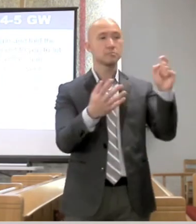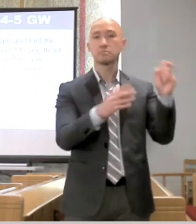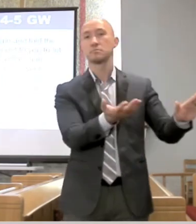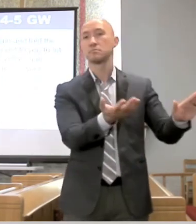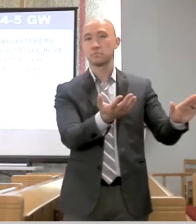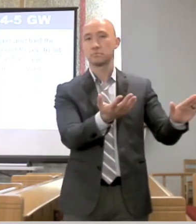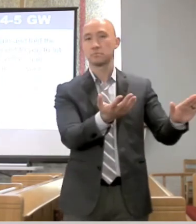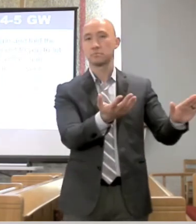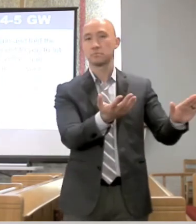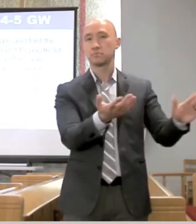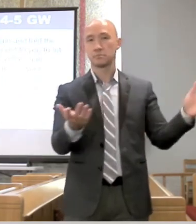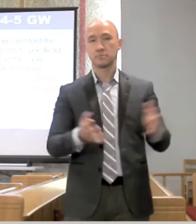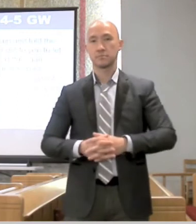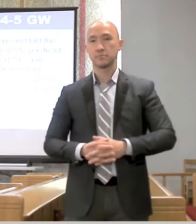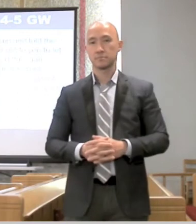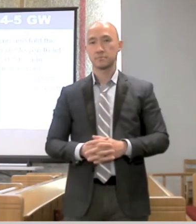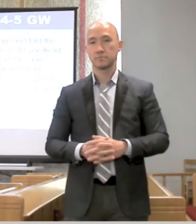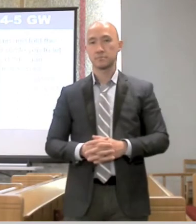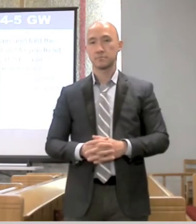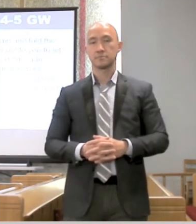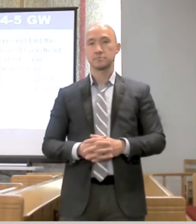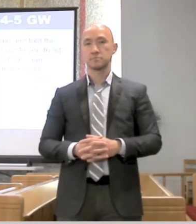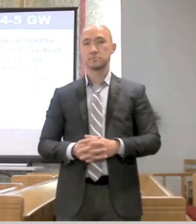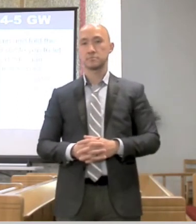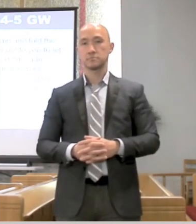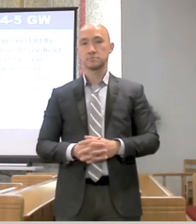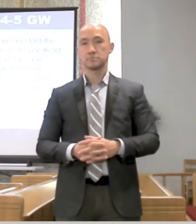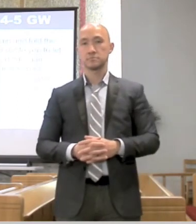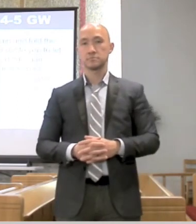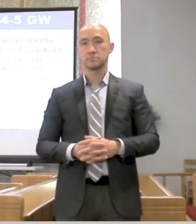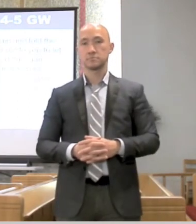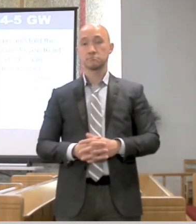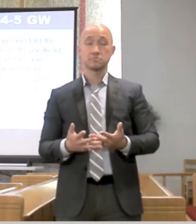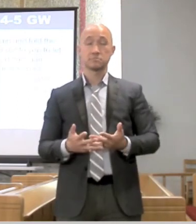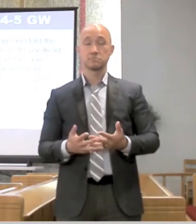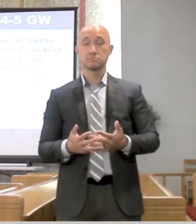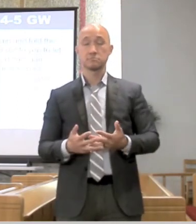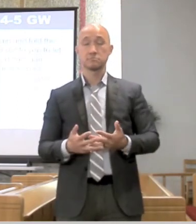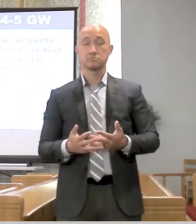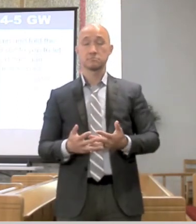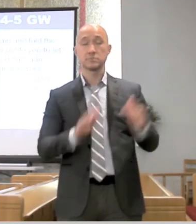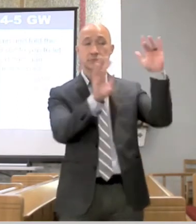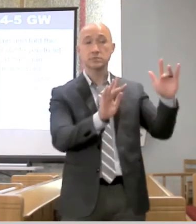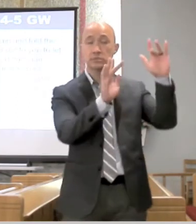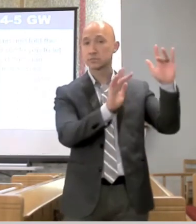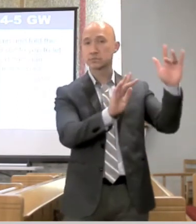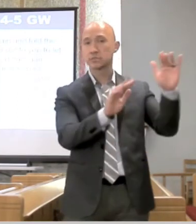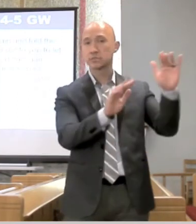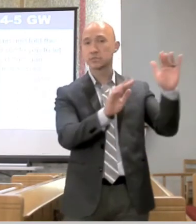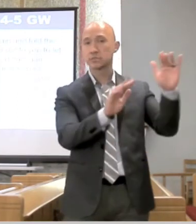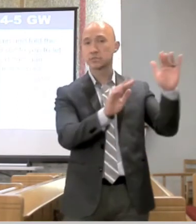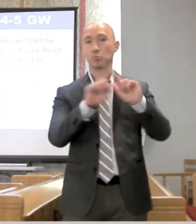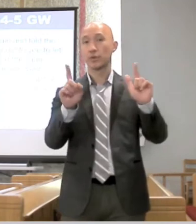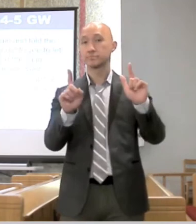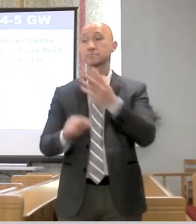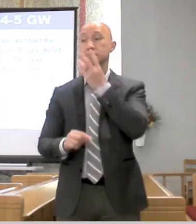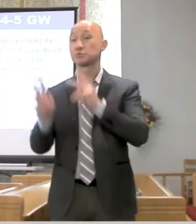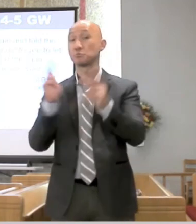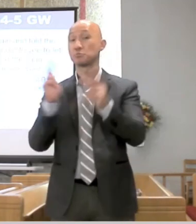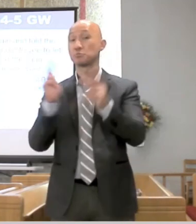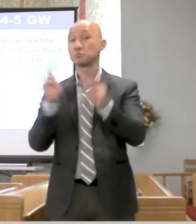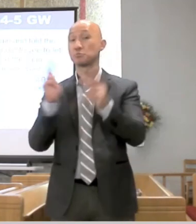saw Jesus as an innocent man caught up in the politics of the wicked. But the Jews